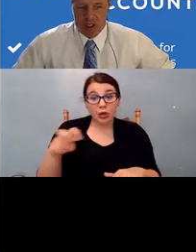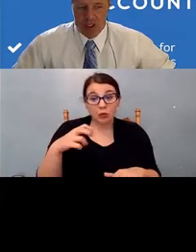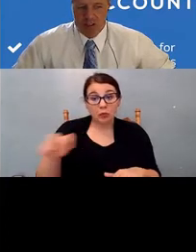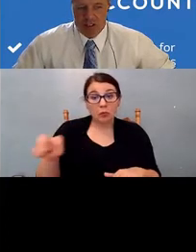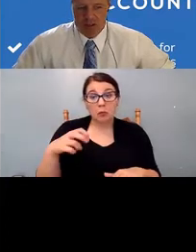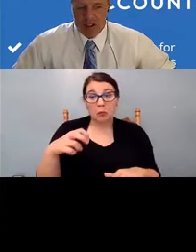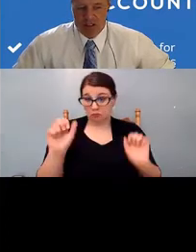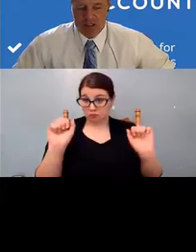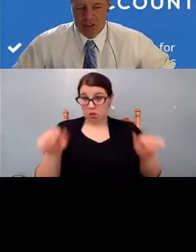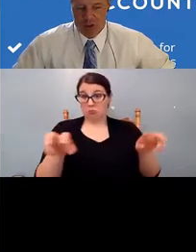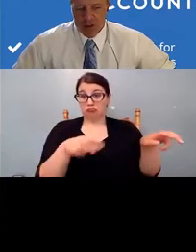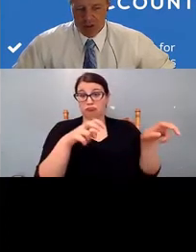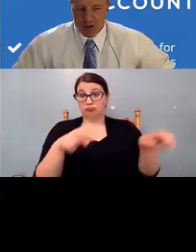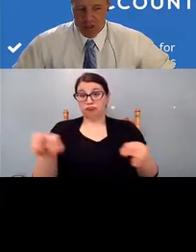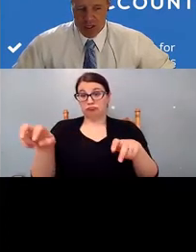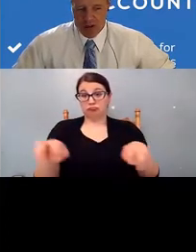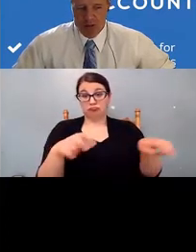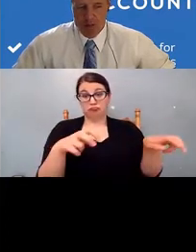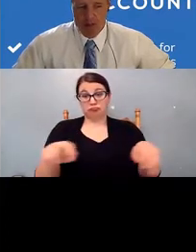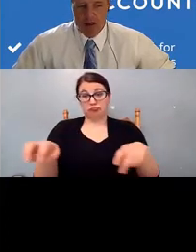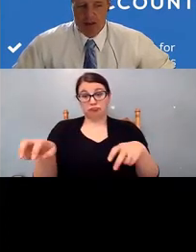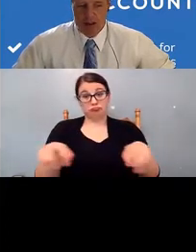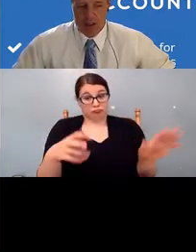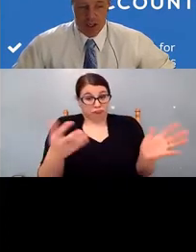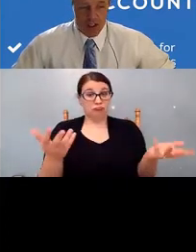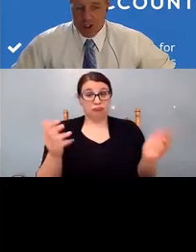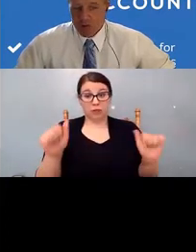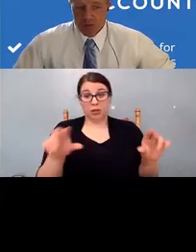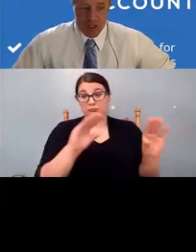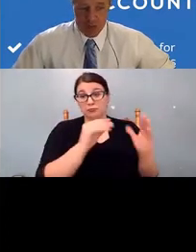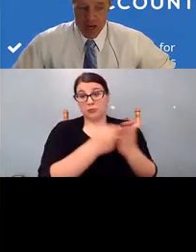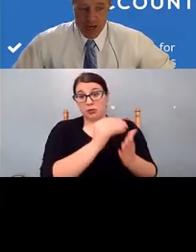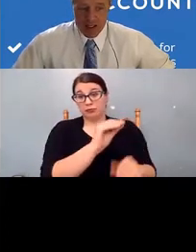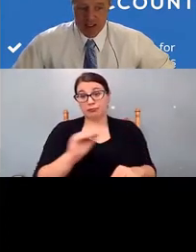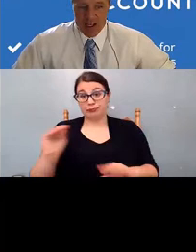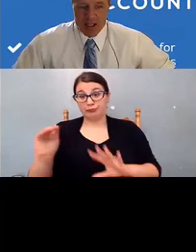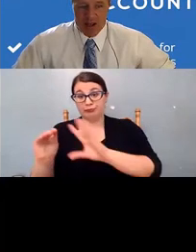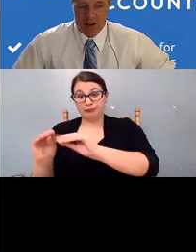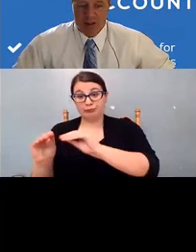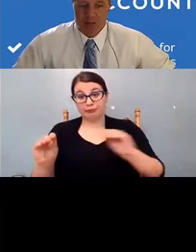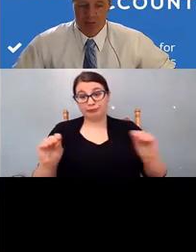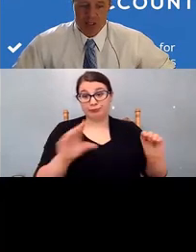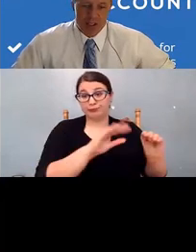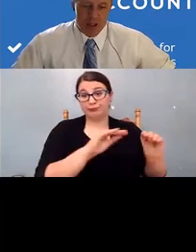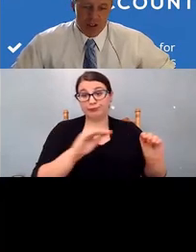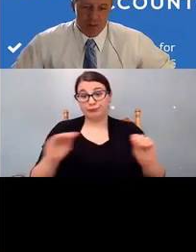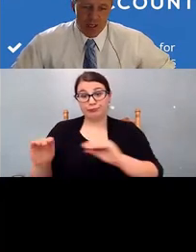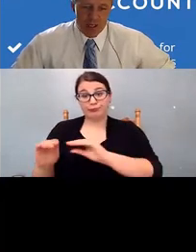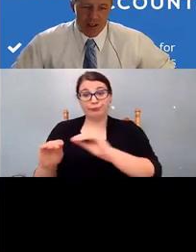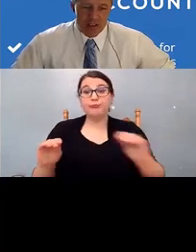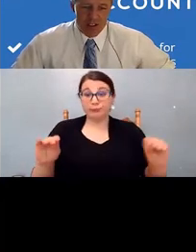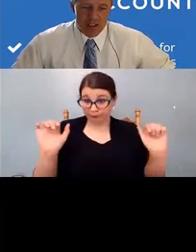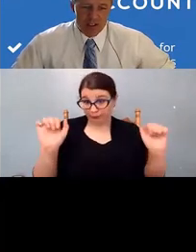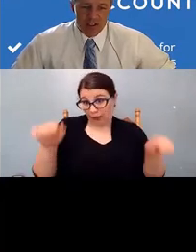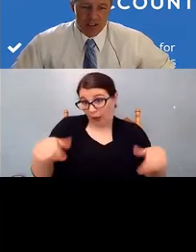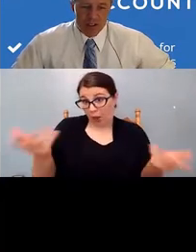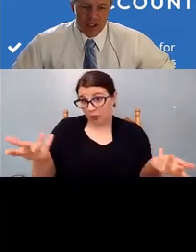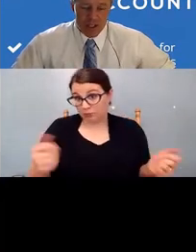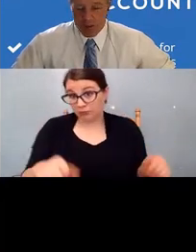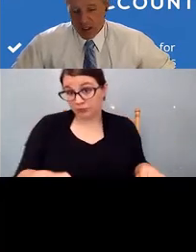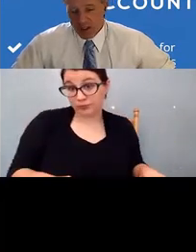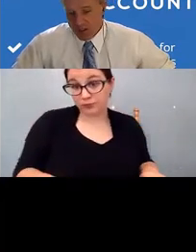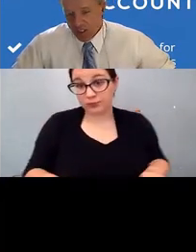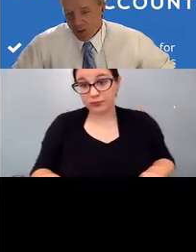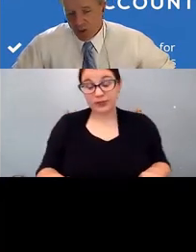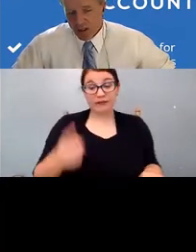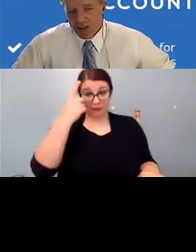a checking and savings to the stable account, then you could move money back into that account. Now, to me, this is can